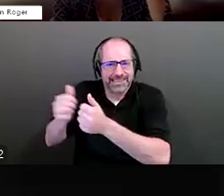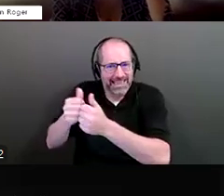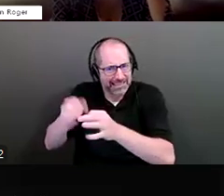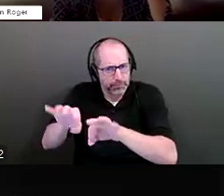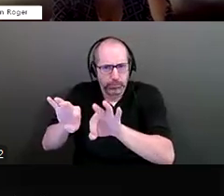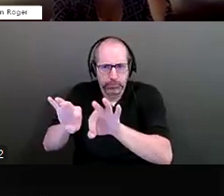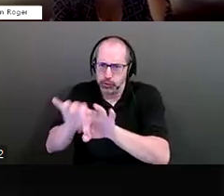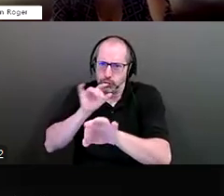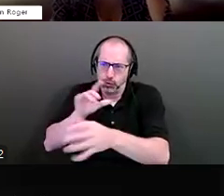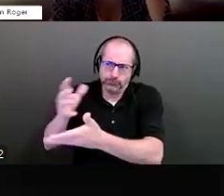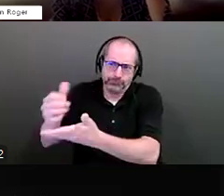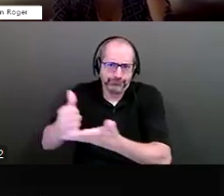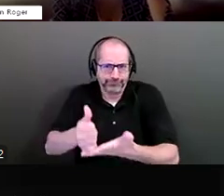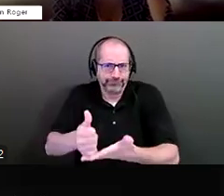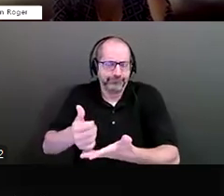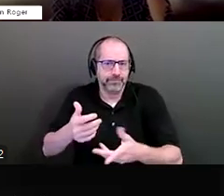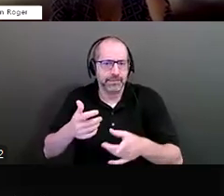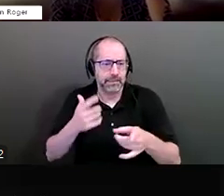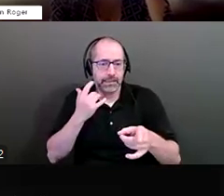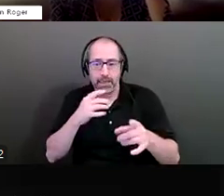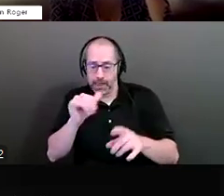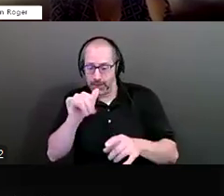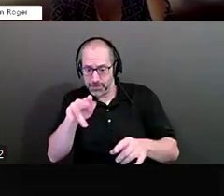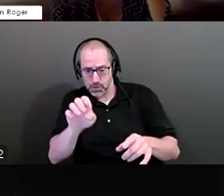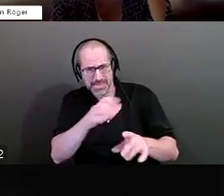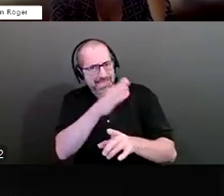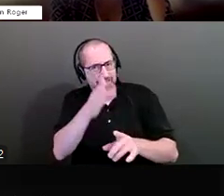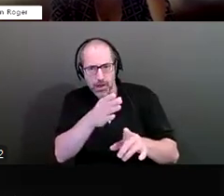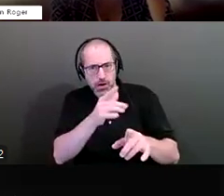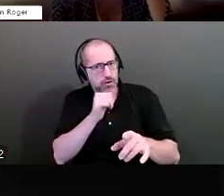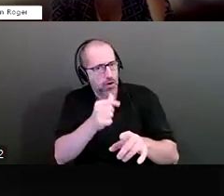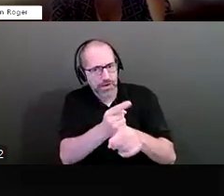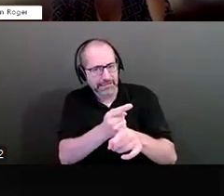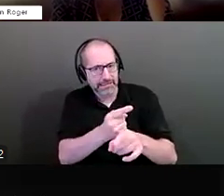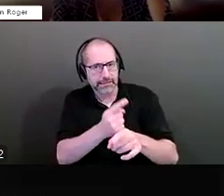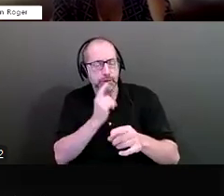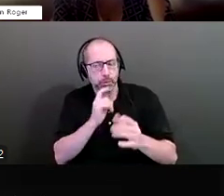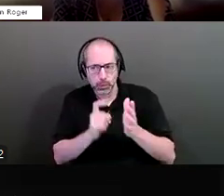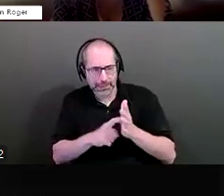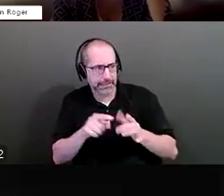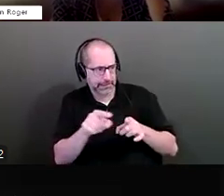is never right. Recognize the signs. People are here to help.